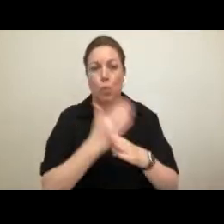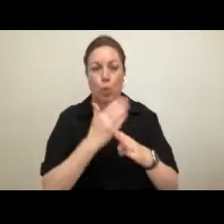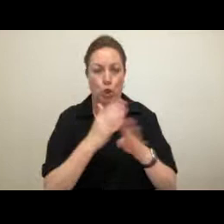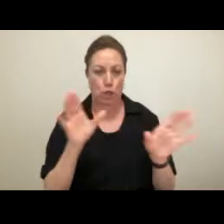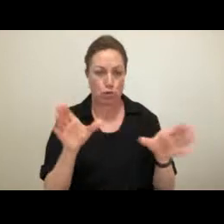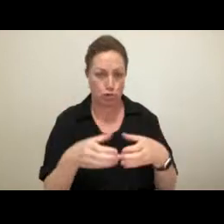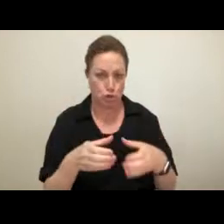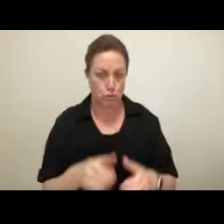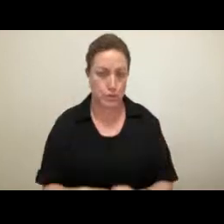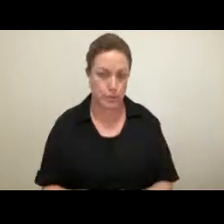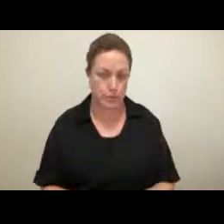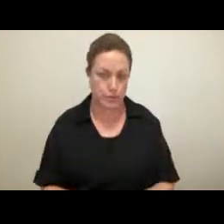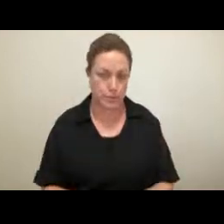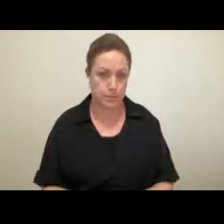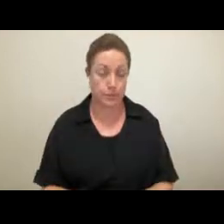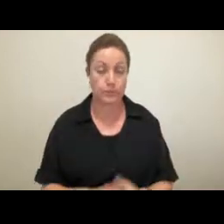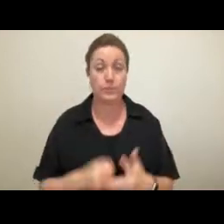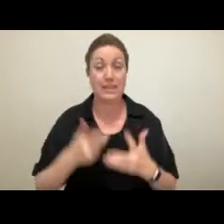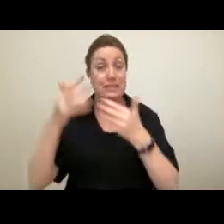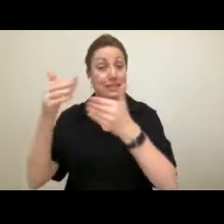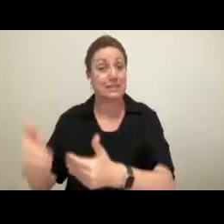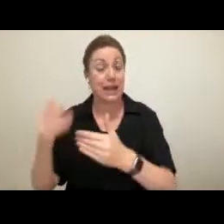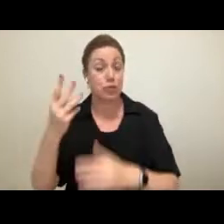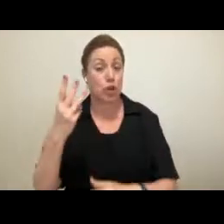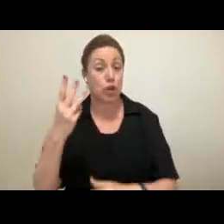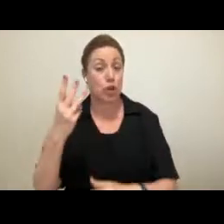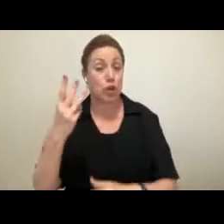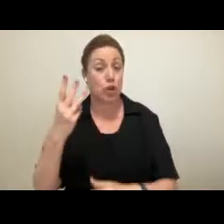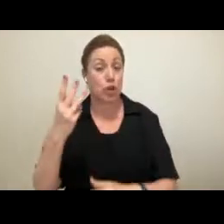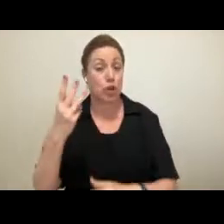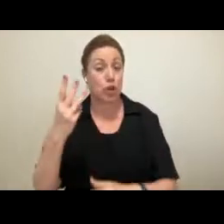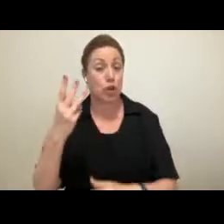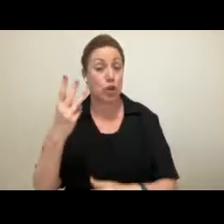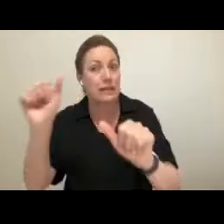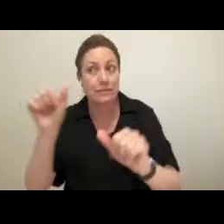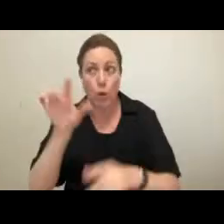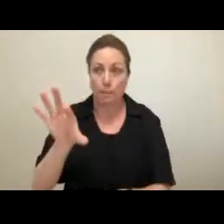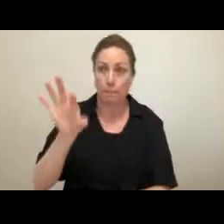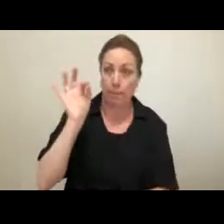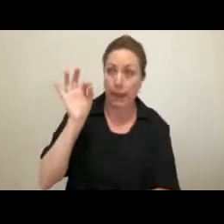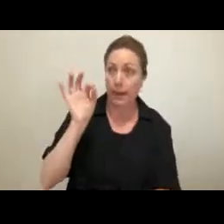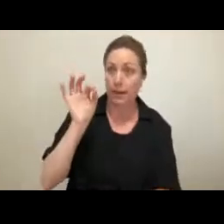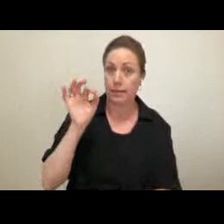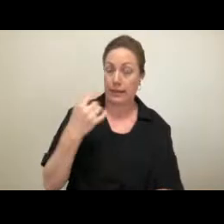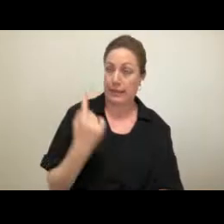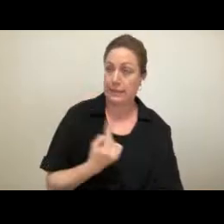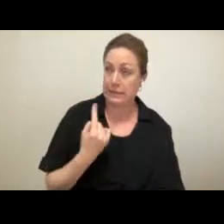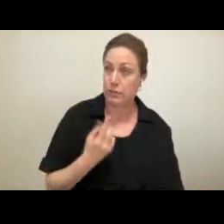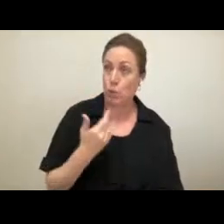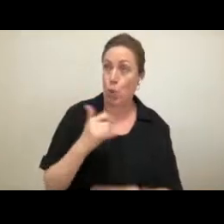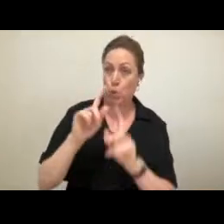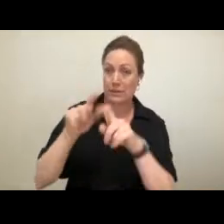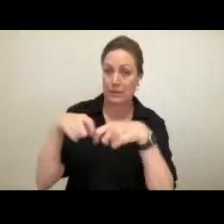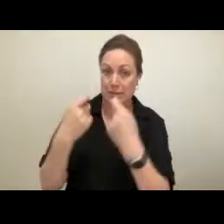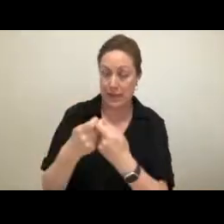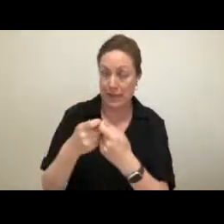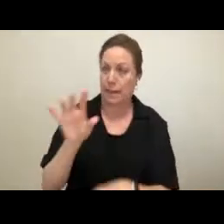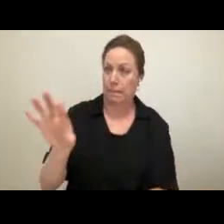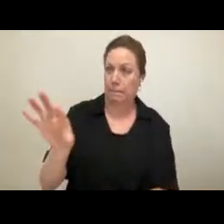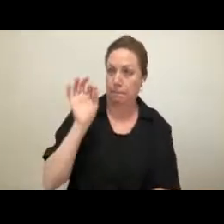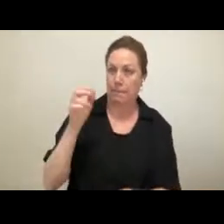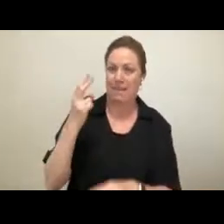Stage three sees the successful artist or team being selected for each commission, and they sign a contract with